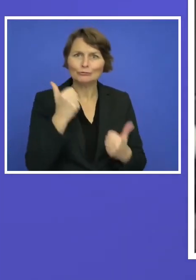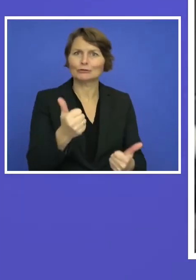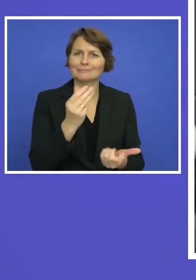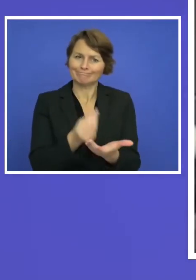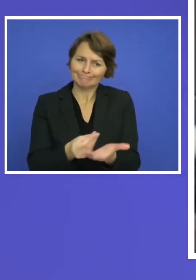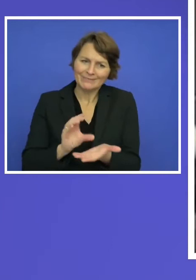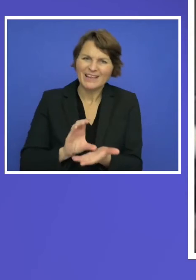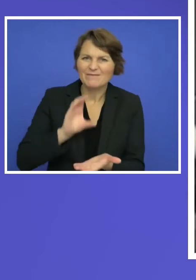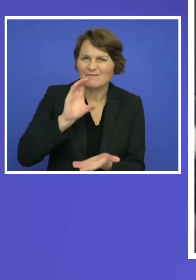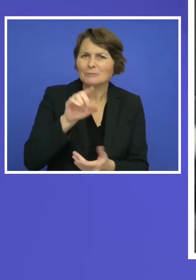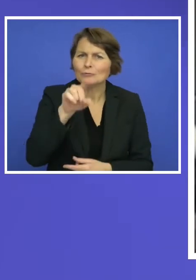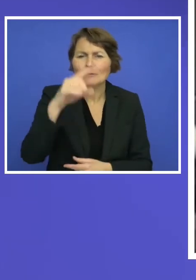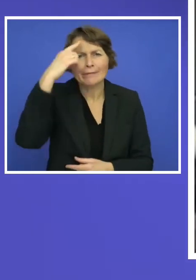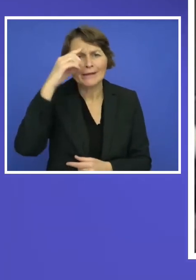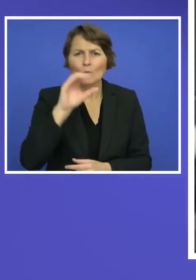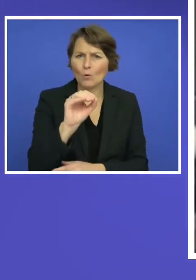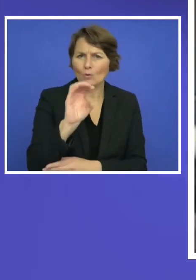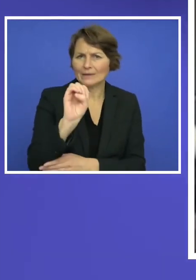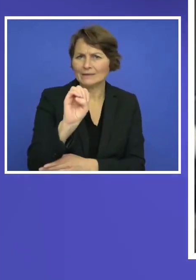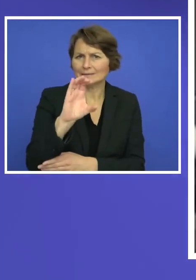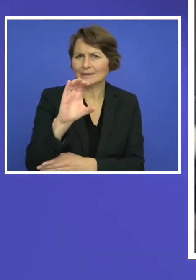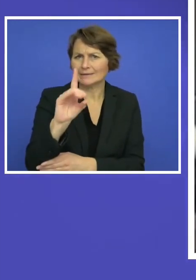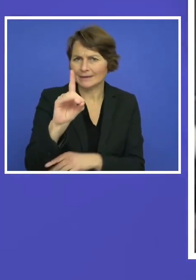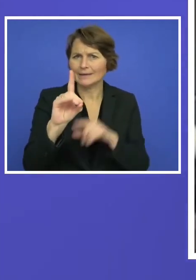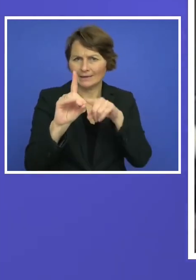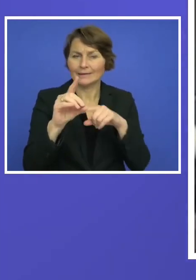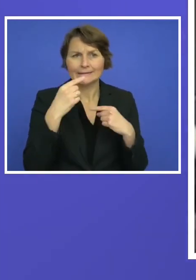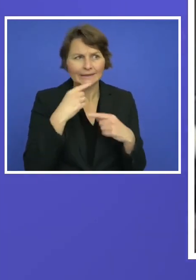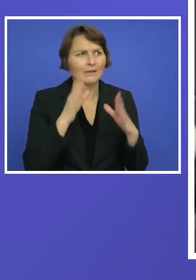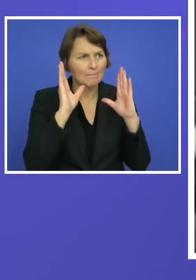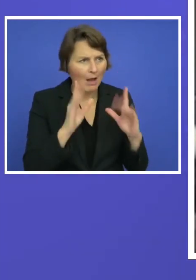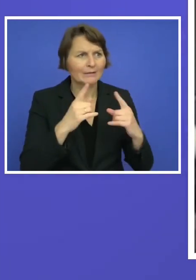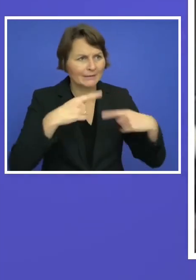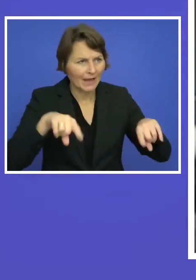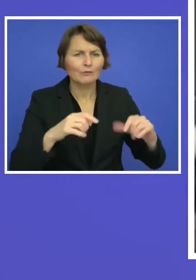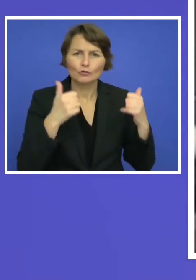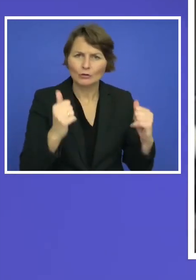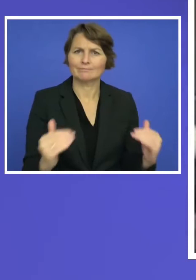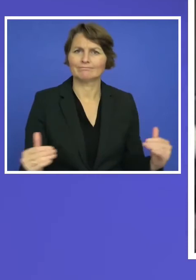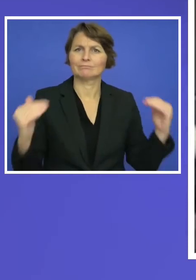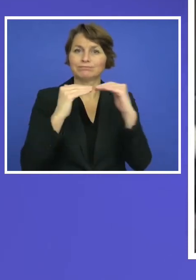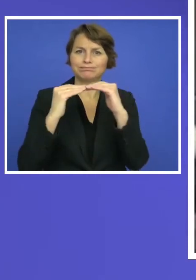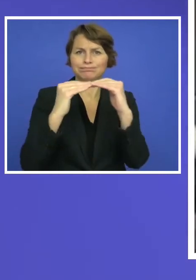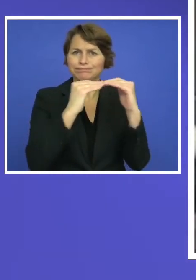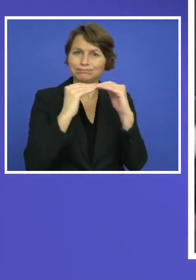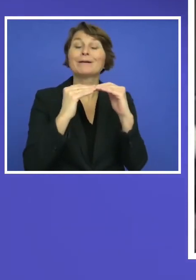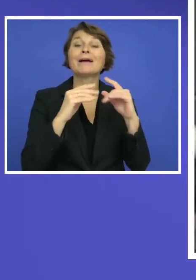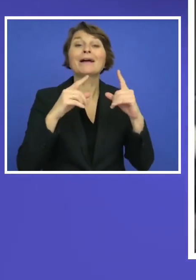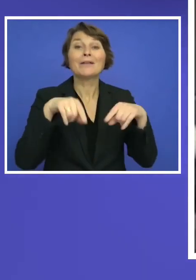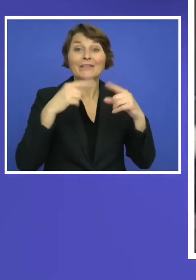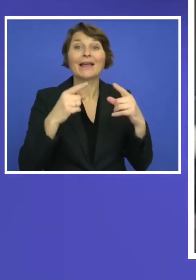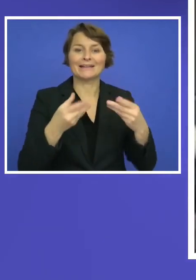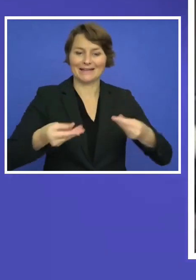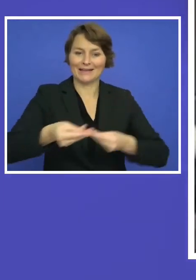perspective, how do we convince those that are not convinced that actually gender equality leads to economic growth and broader